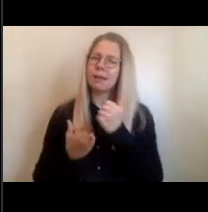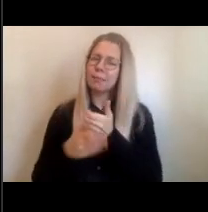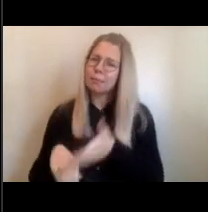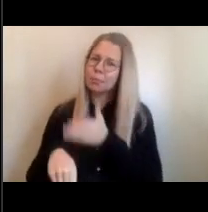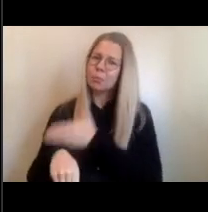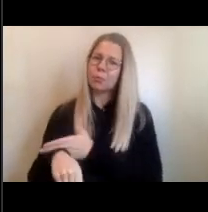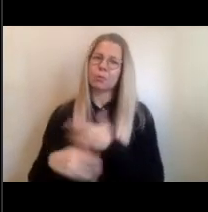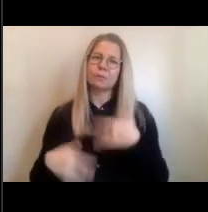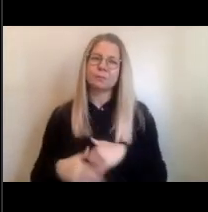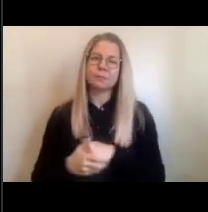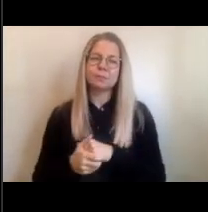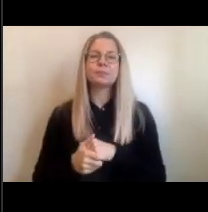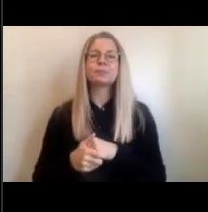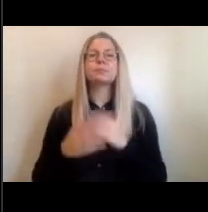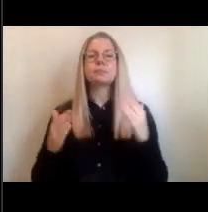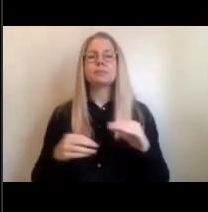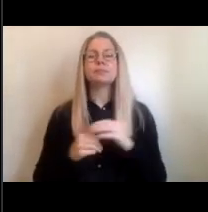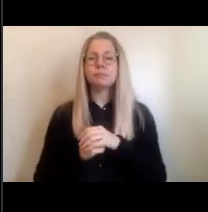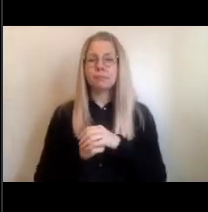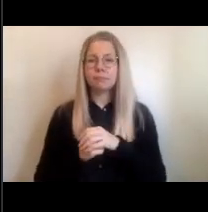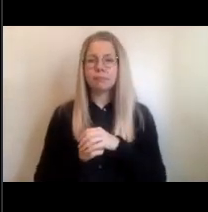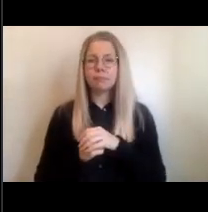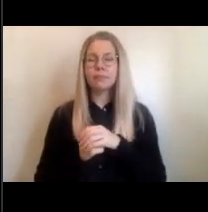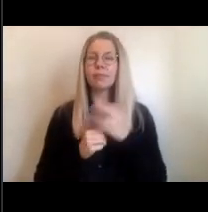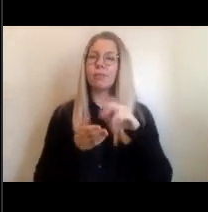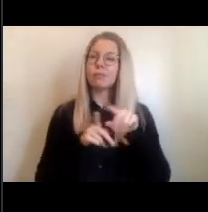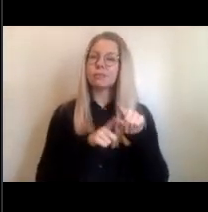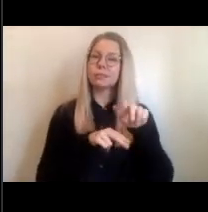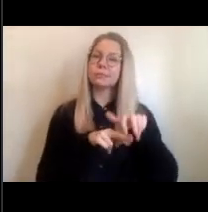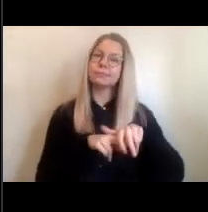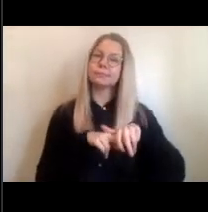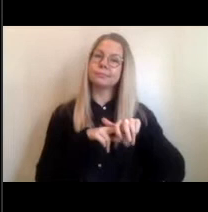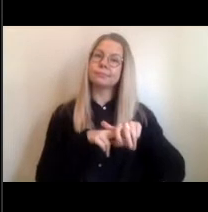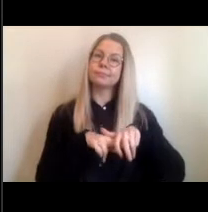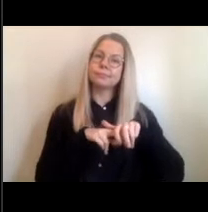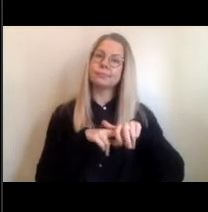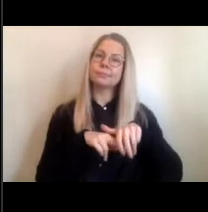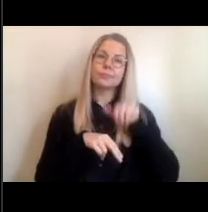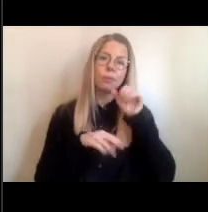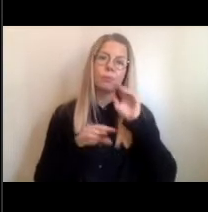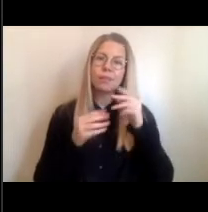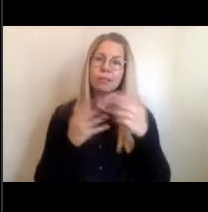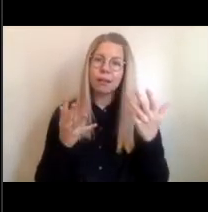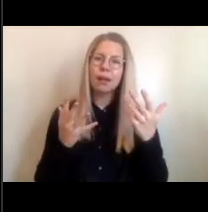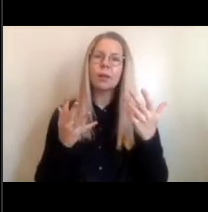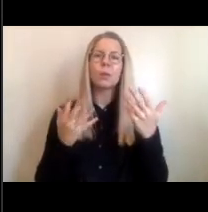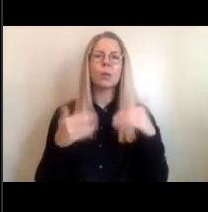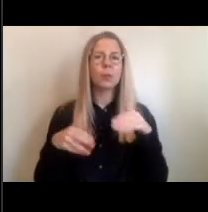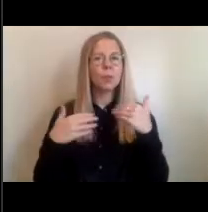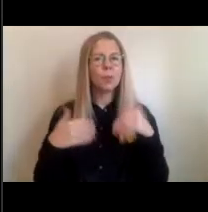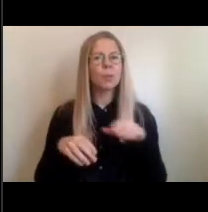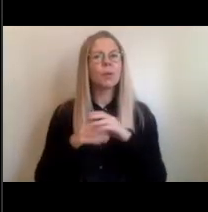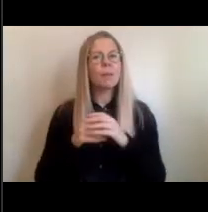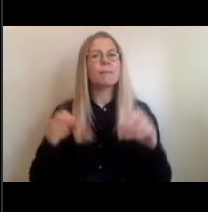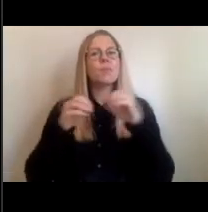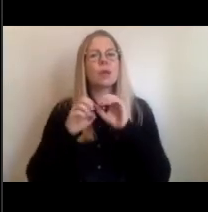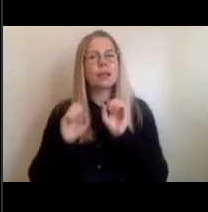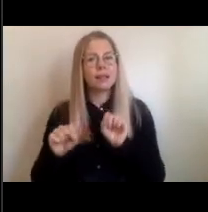being sedentary correlates with a 25% increased risk of depression in a pretty big study. So again, being sedentary isn't